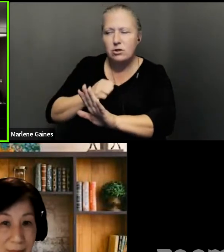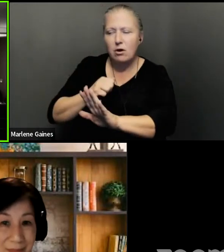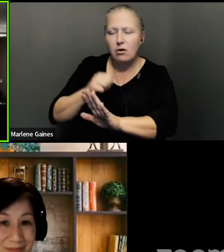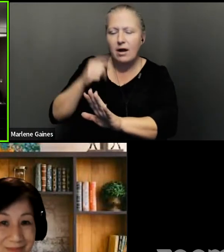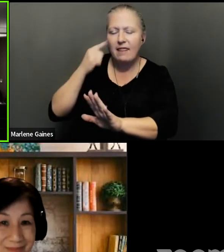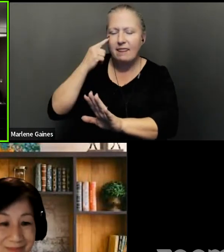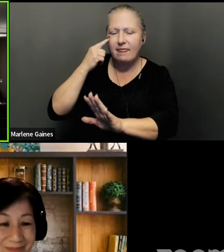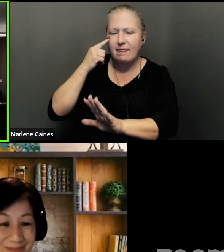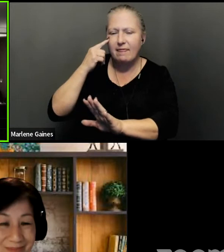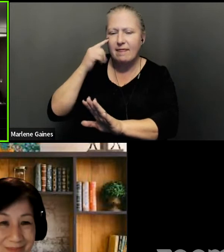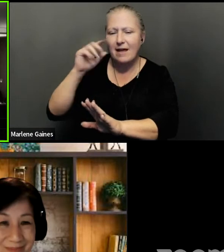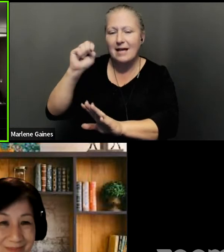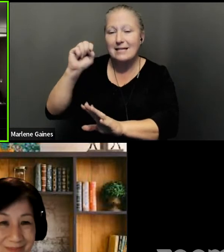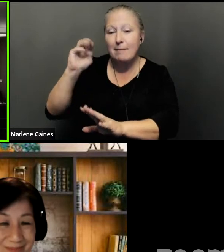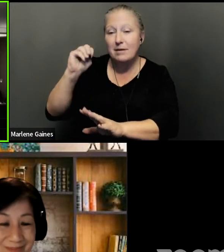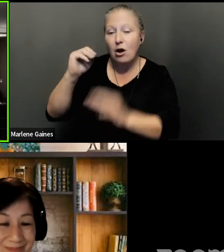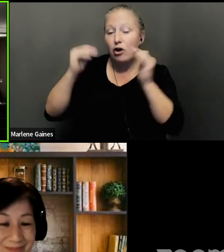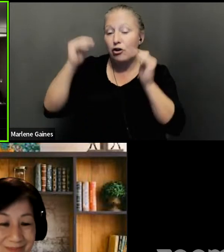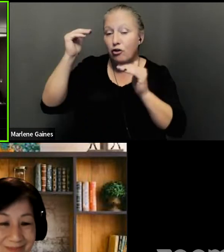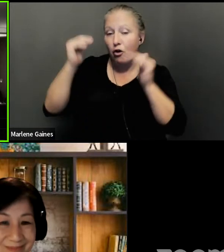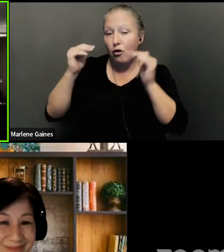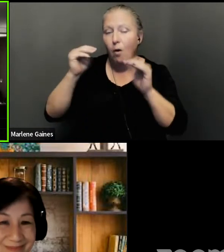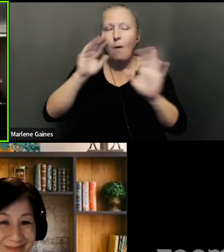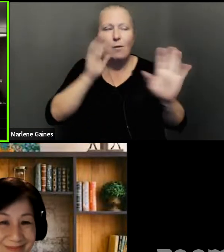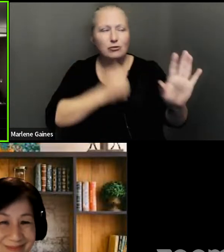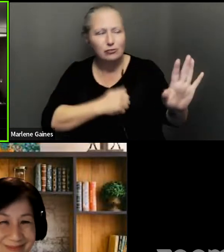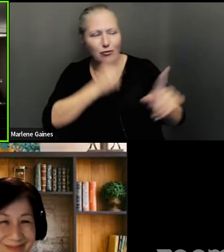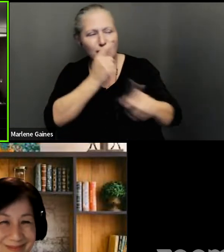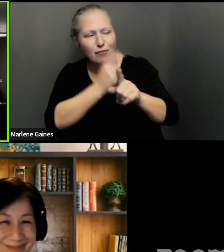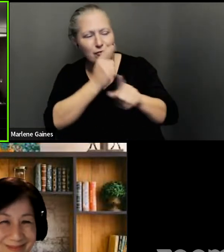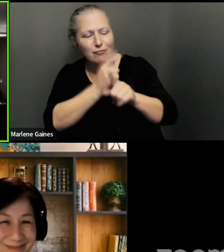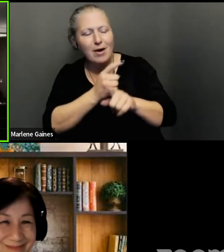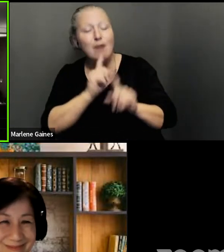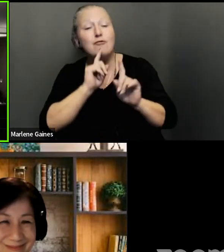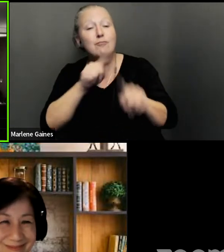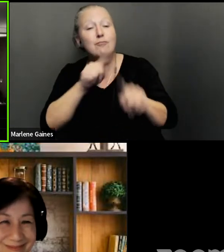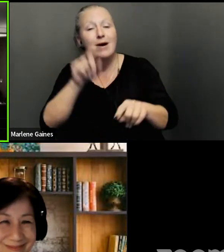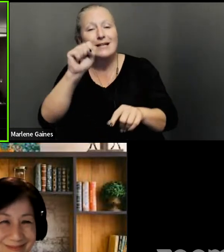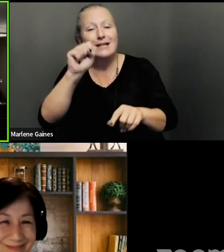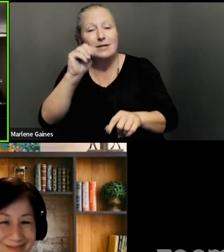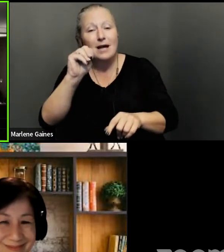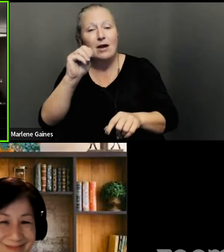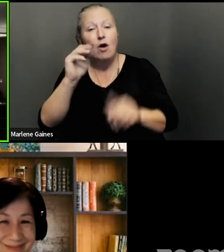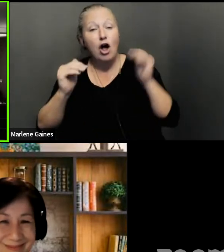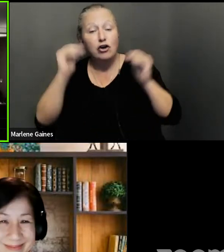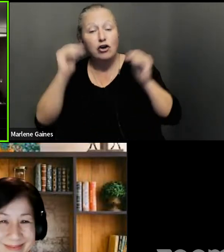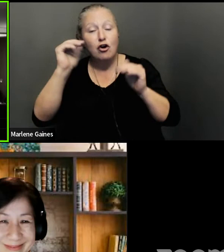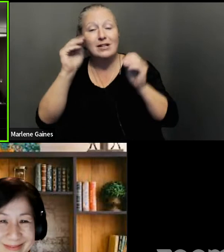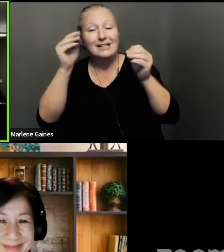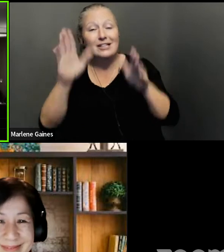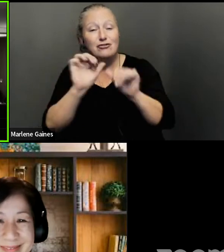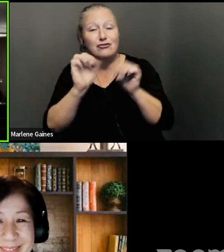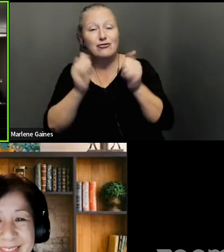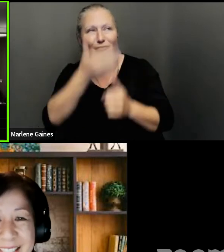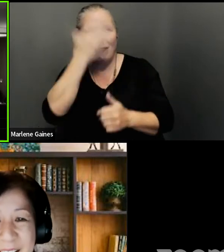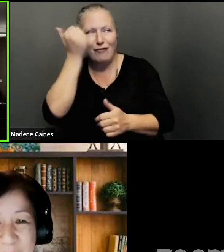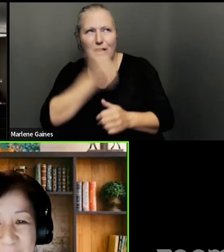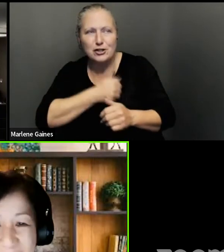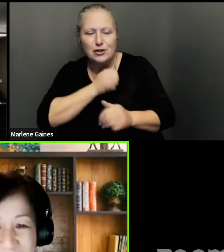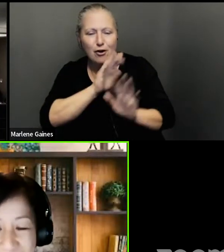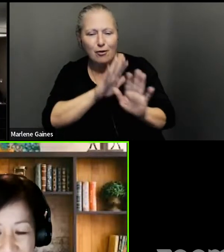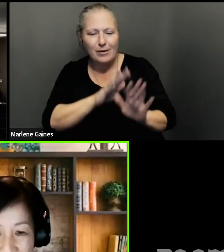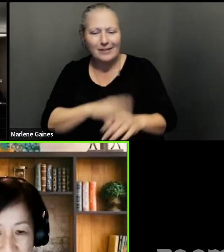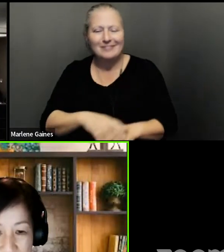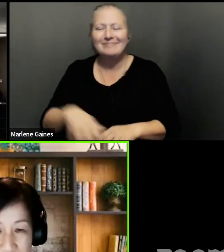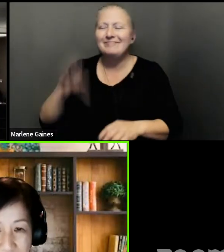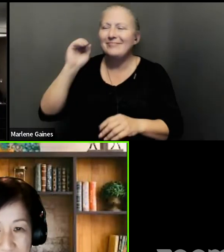San Mateo Adult. Oh, yeah, I Teachers missed one. Association. You're right. Report of the San Mateo Adults Teachers Association. I forgot that. Sorry.